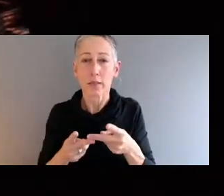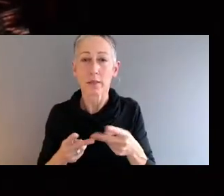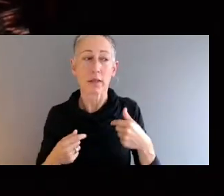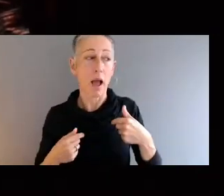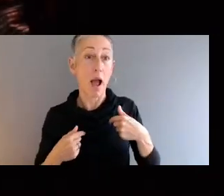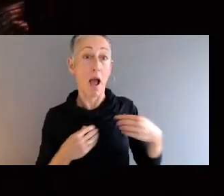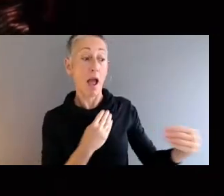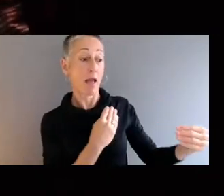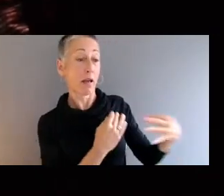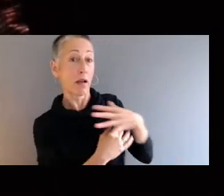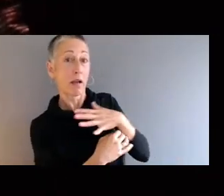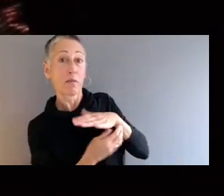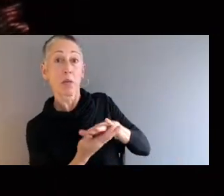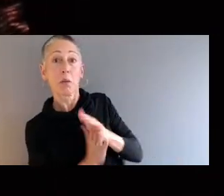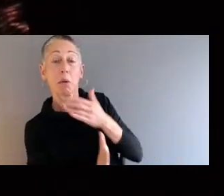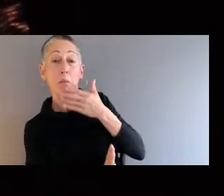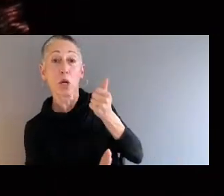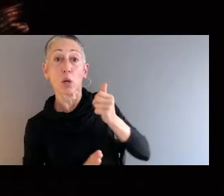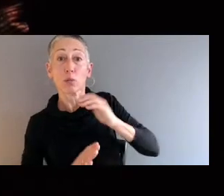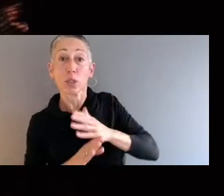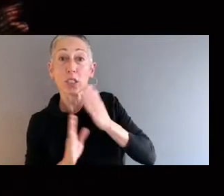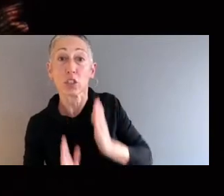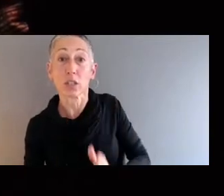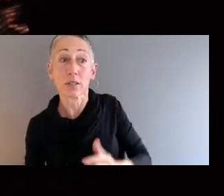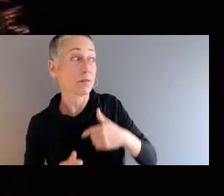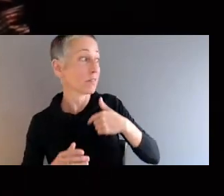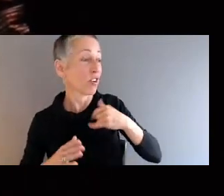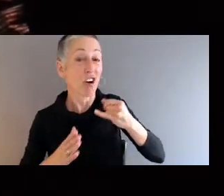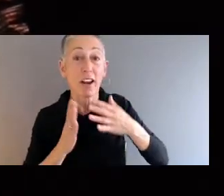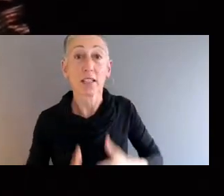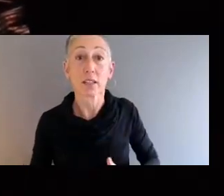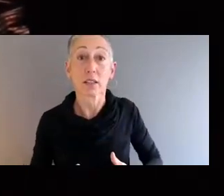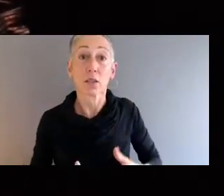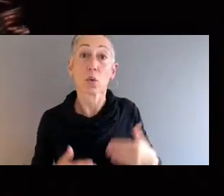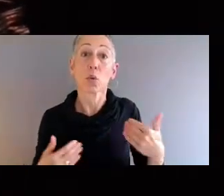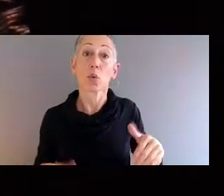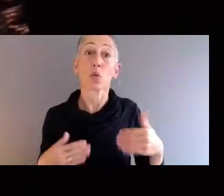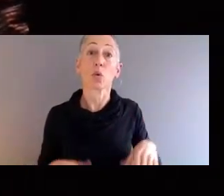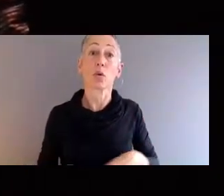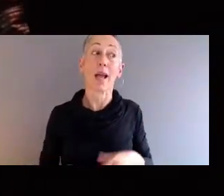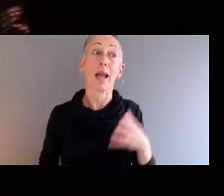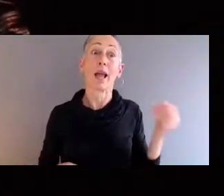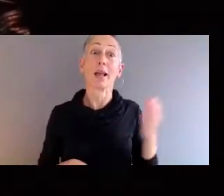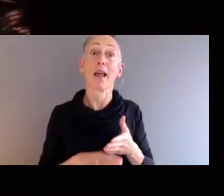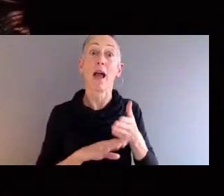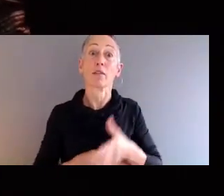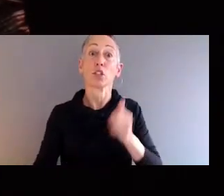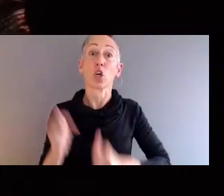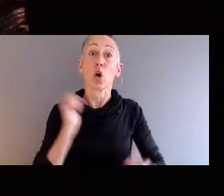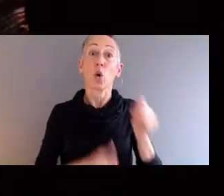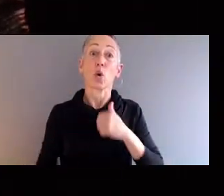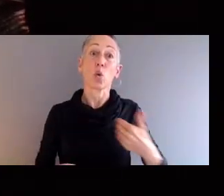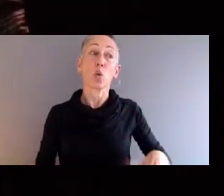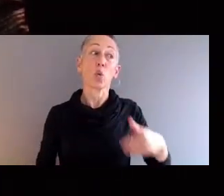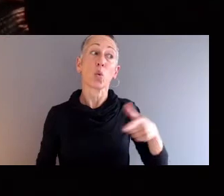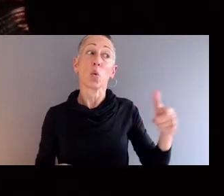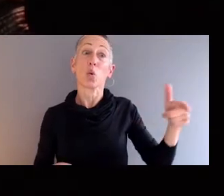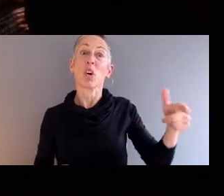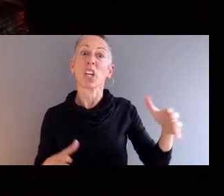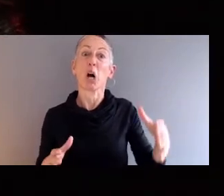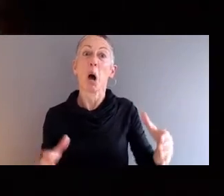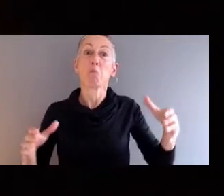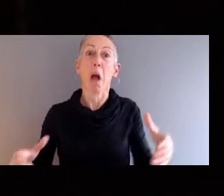plus, you haven't had a post-show hang until you've tried to keep up with the maestras who are used to drinking. But they'll always remind you to hydrate,